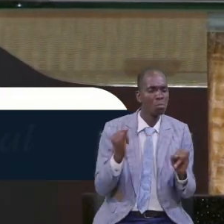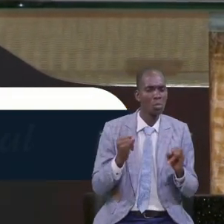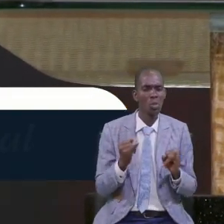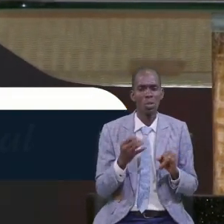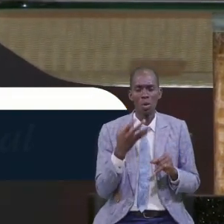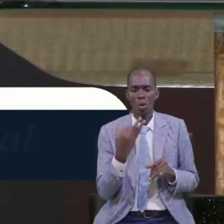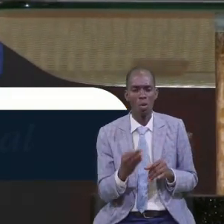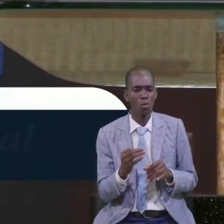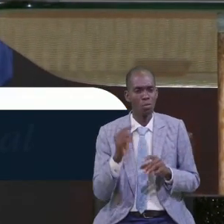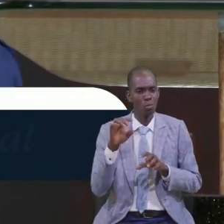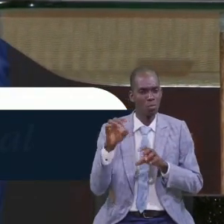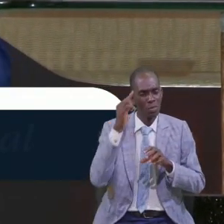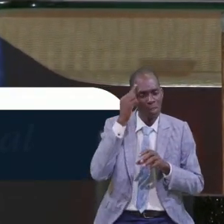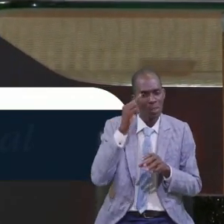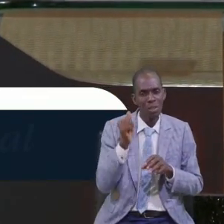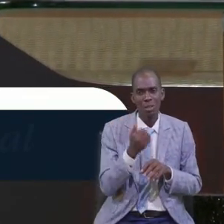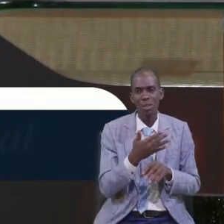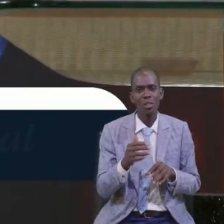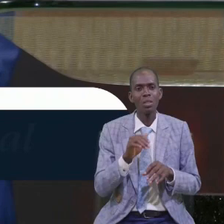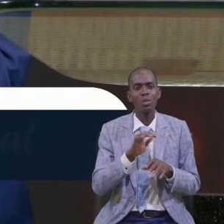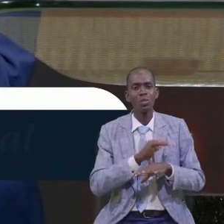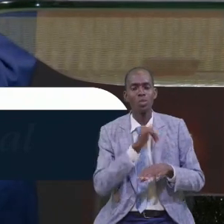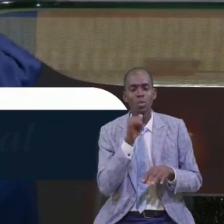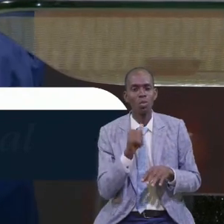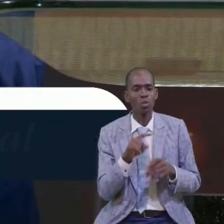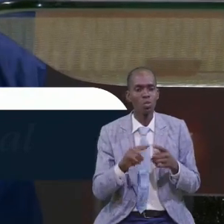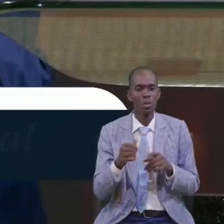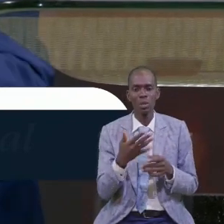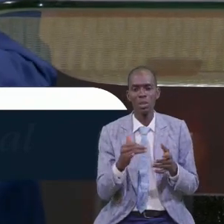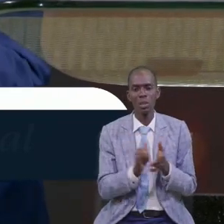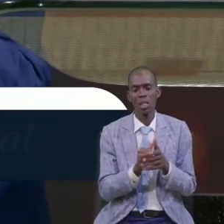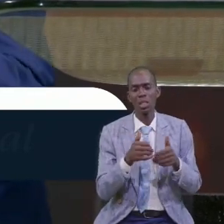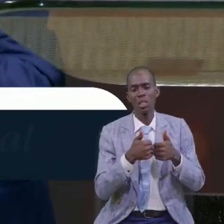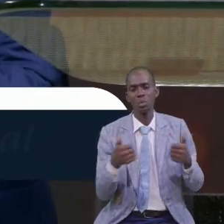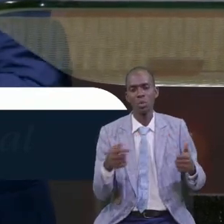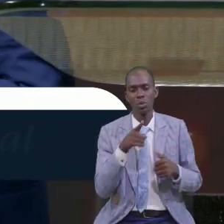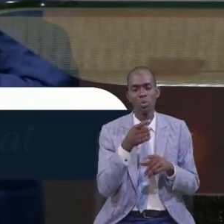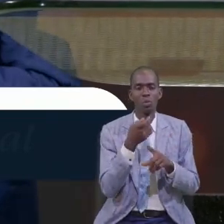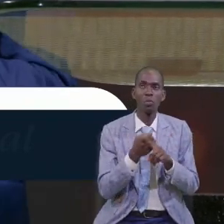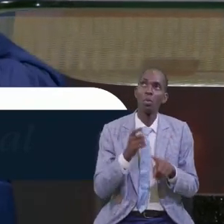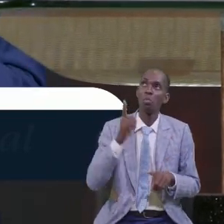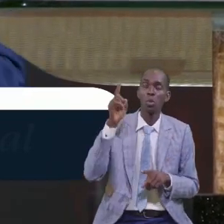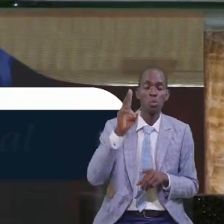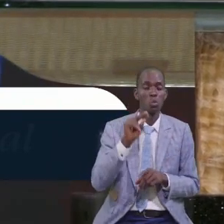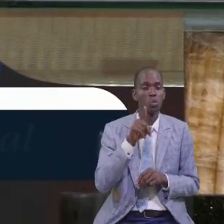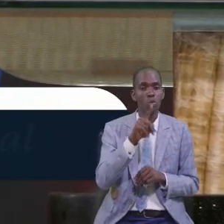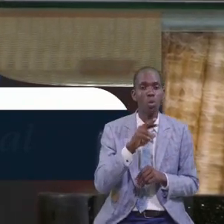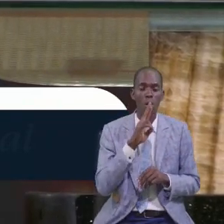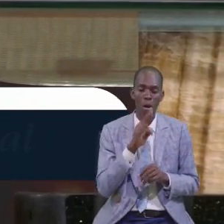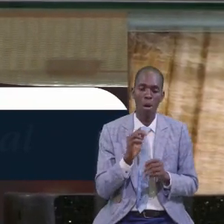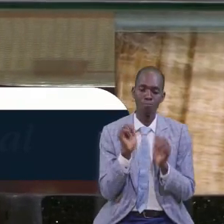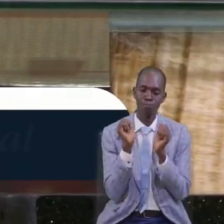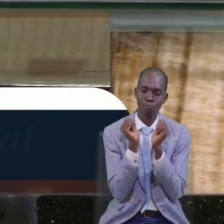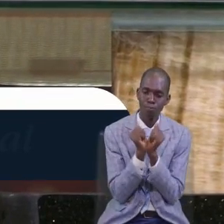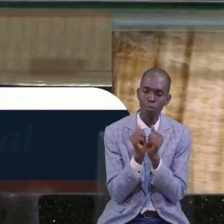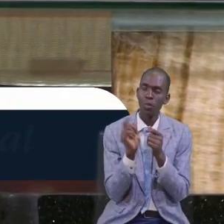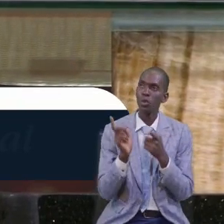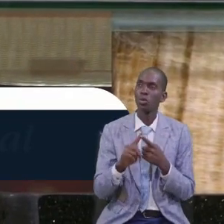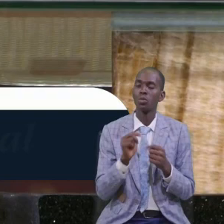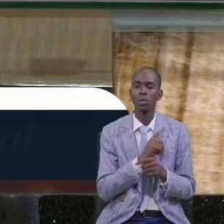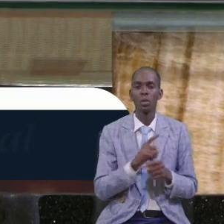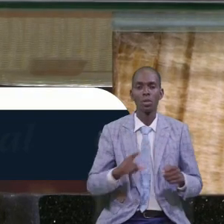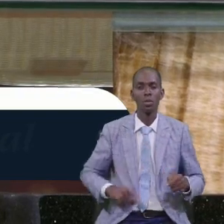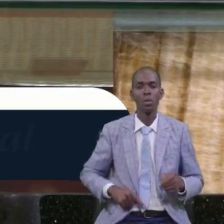him, anything that separates you from him. You are a bond slave unto the Lord, the servant, the